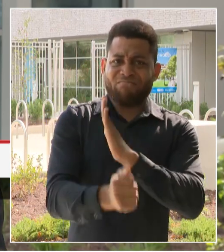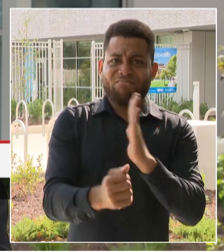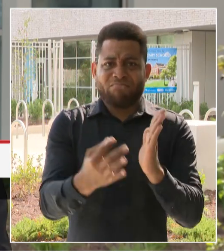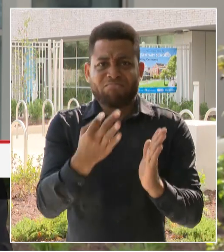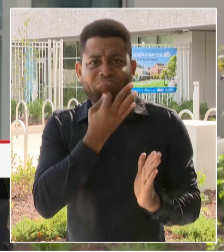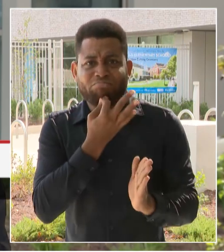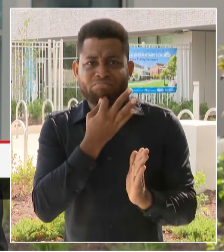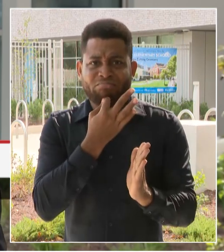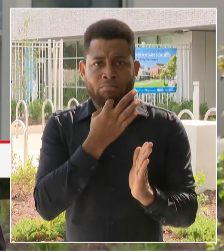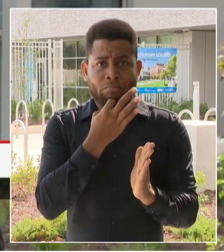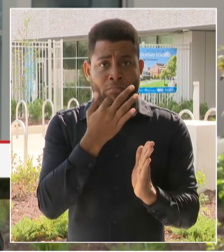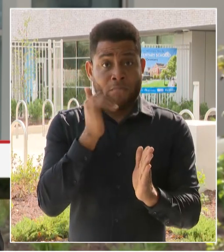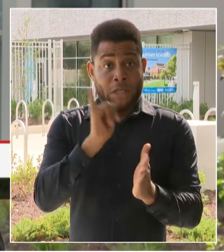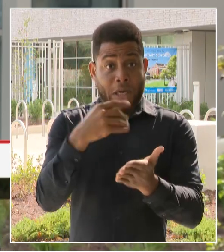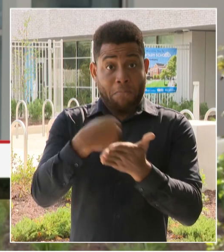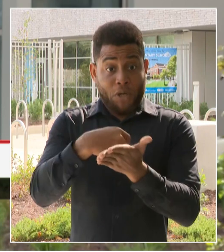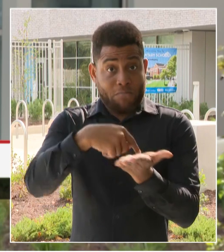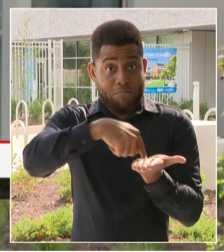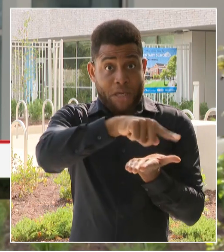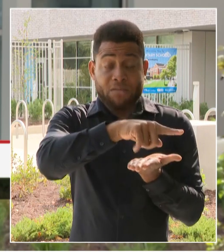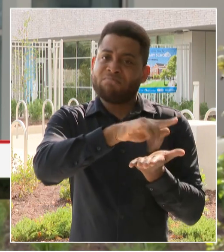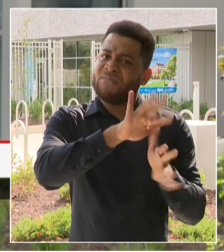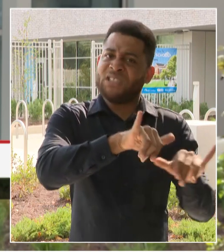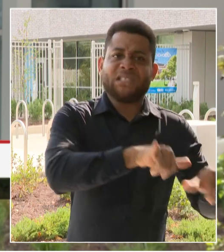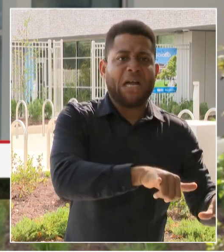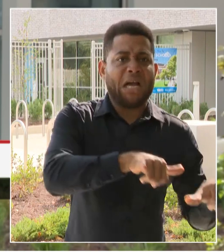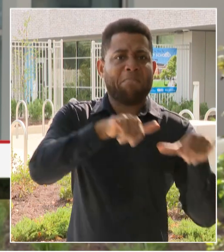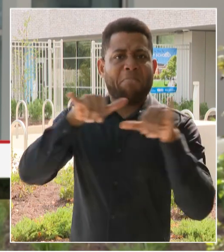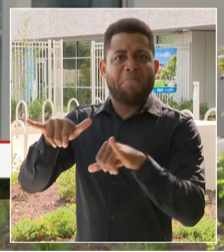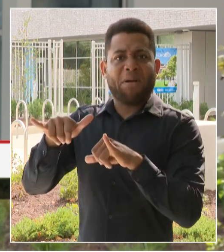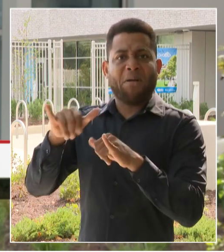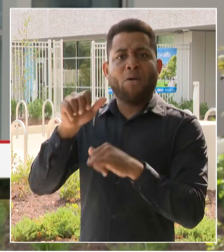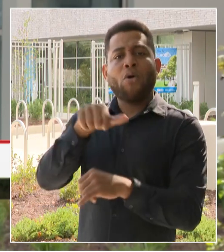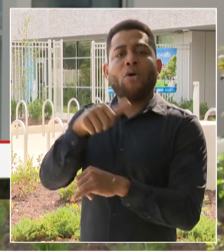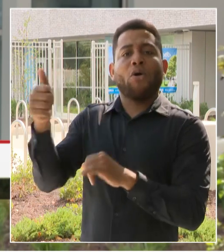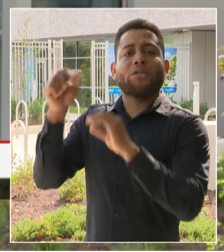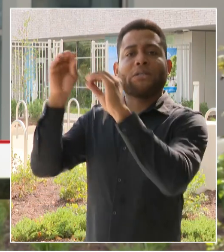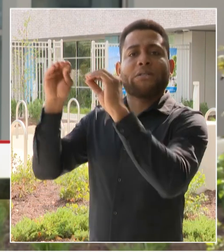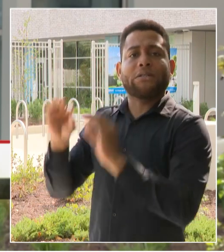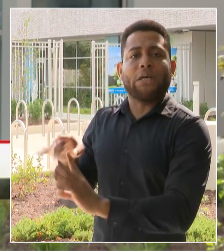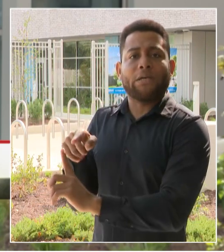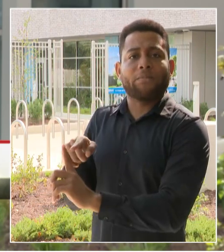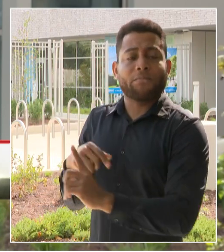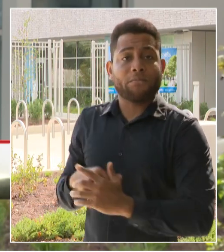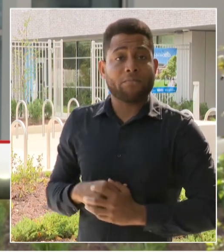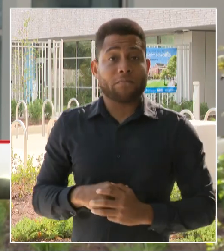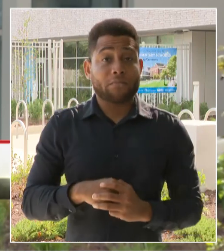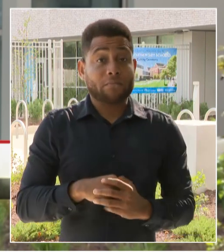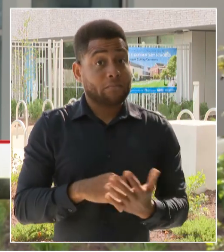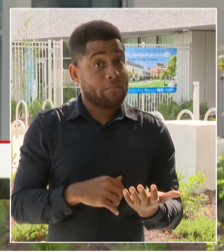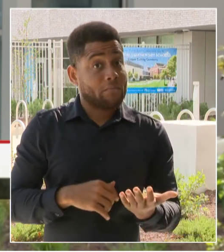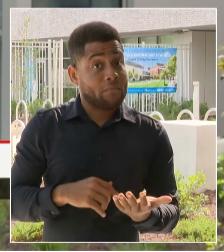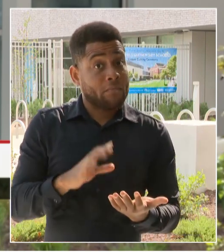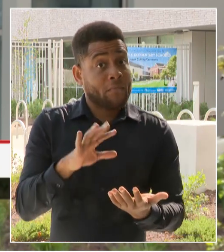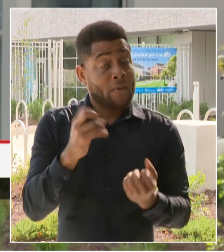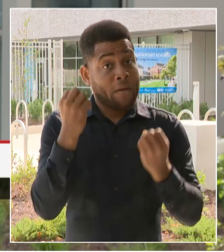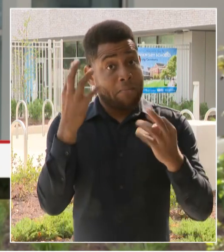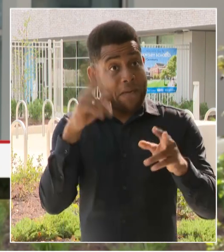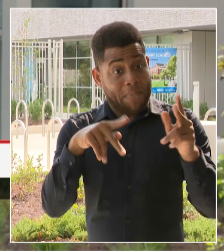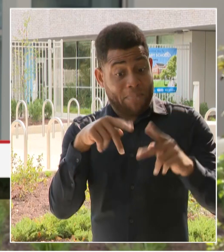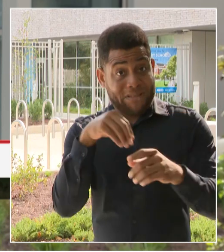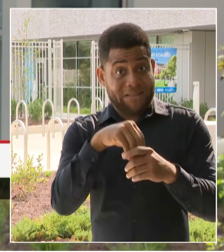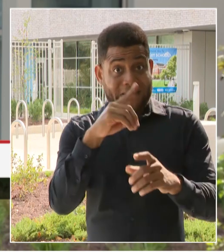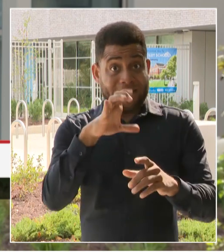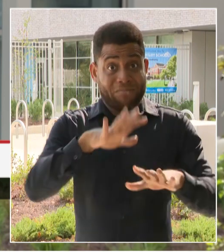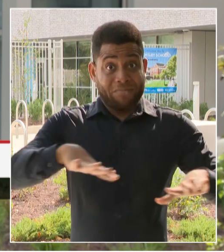just as much as our K through 12 teachers. And a lot of people in DC don't know that it's not like that